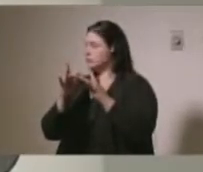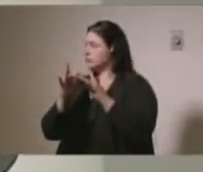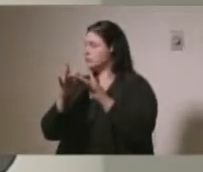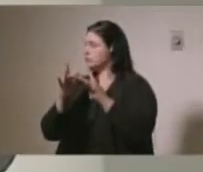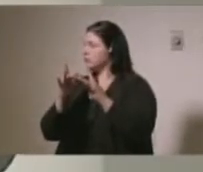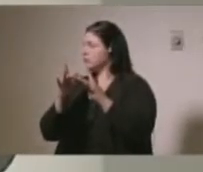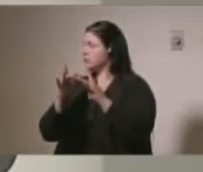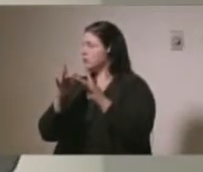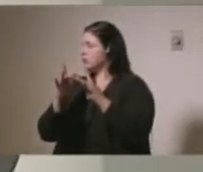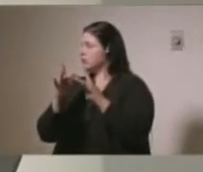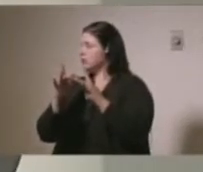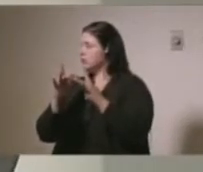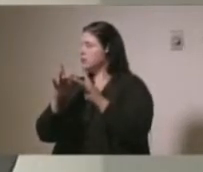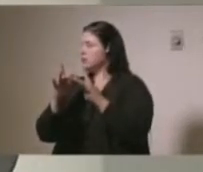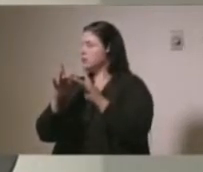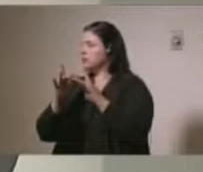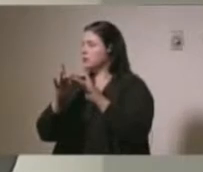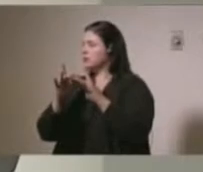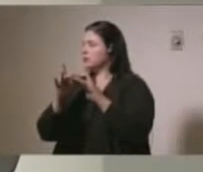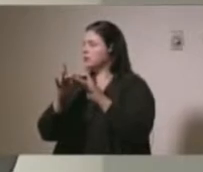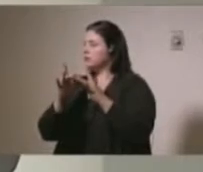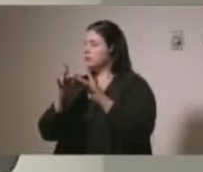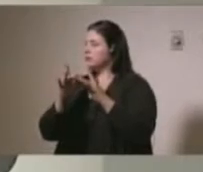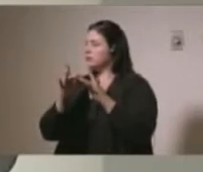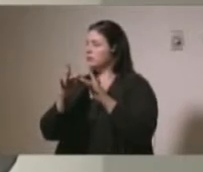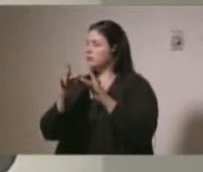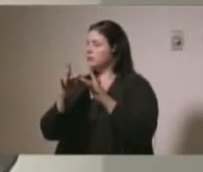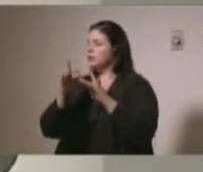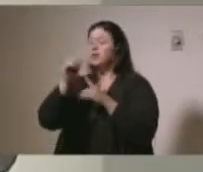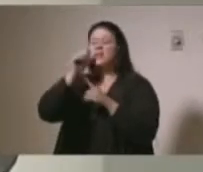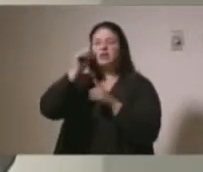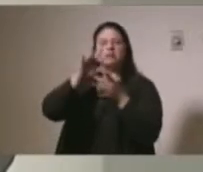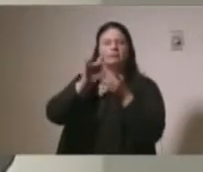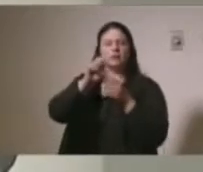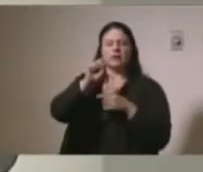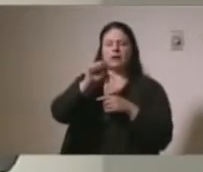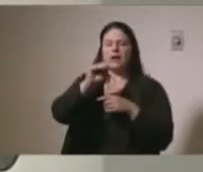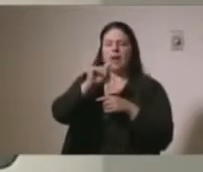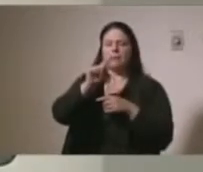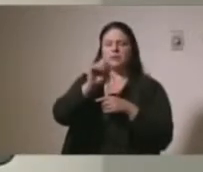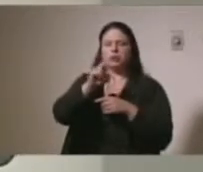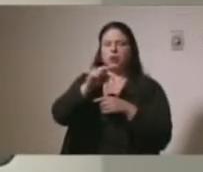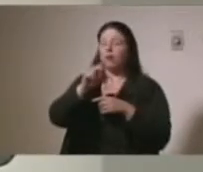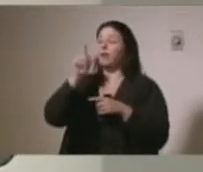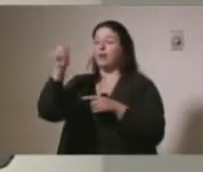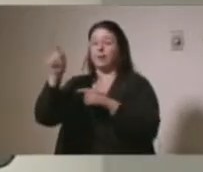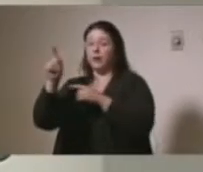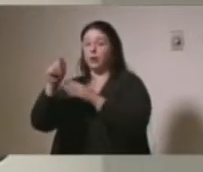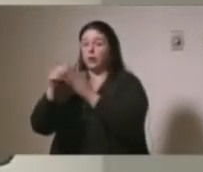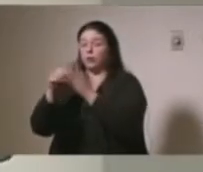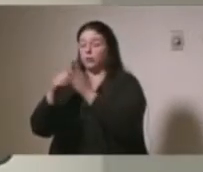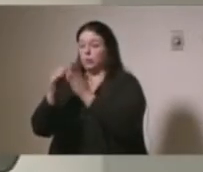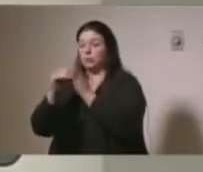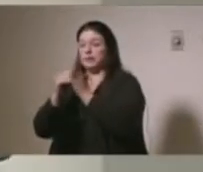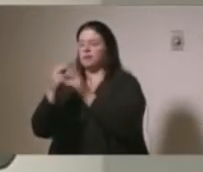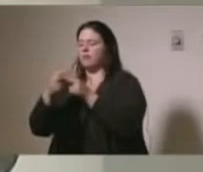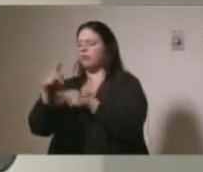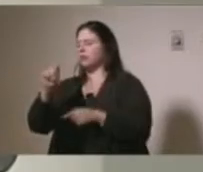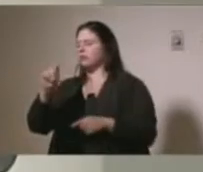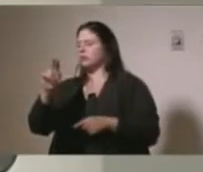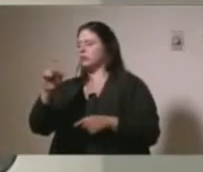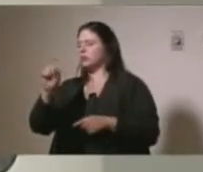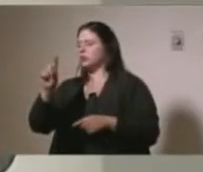someone mentioned Amazon yesterday. Well, we've got Trade Me. And, you know, that's about